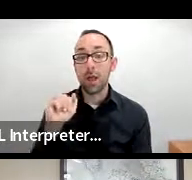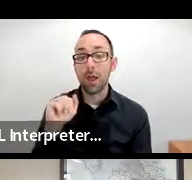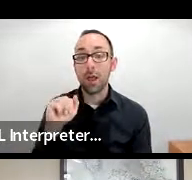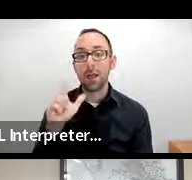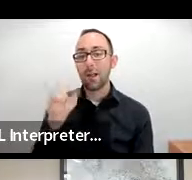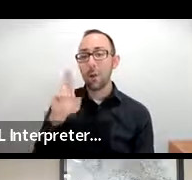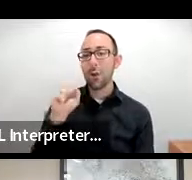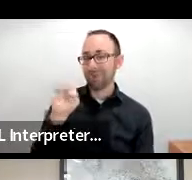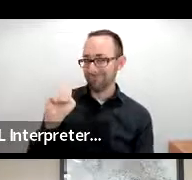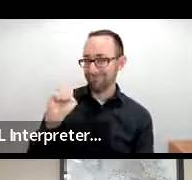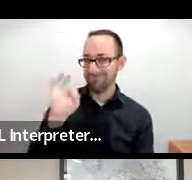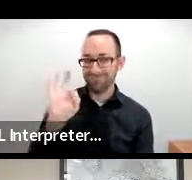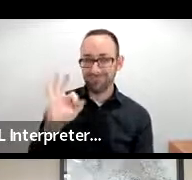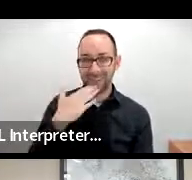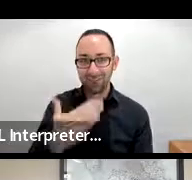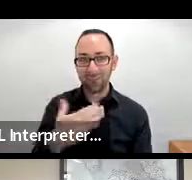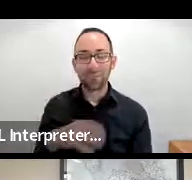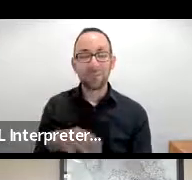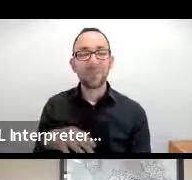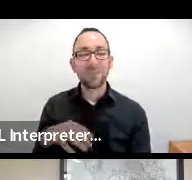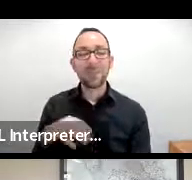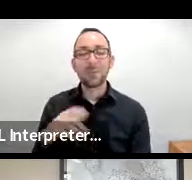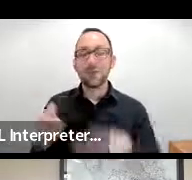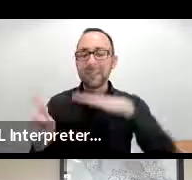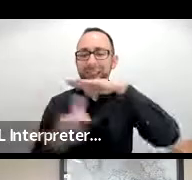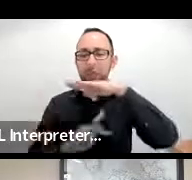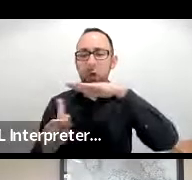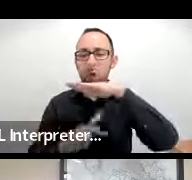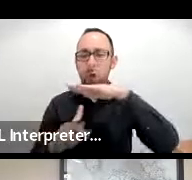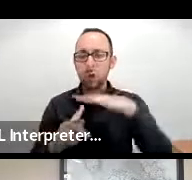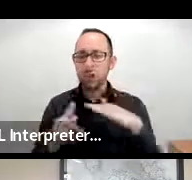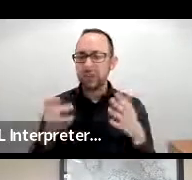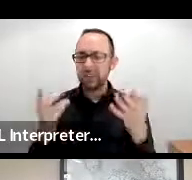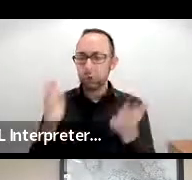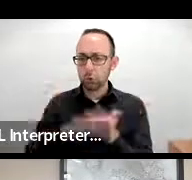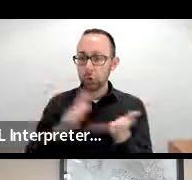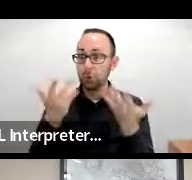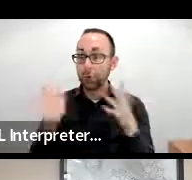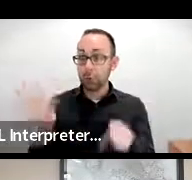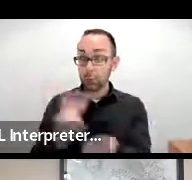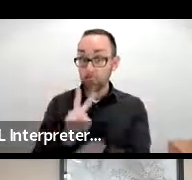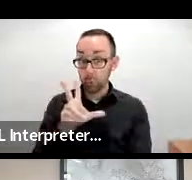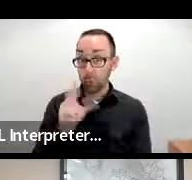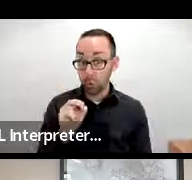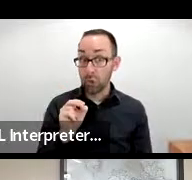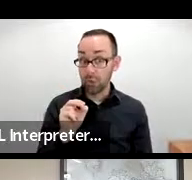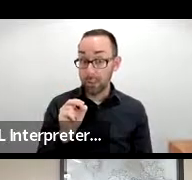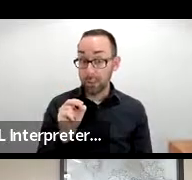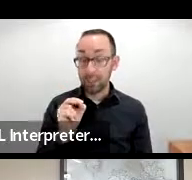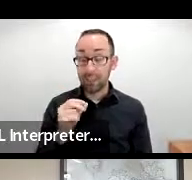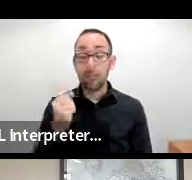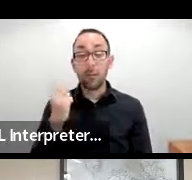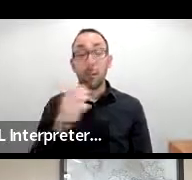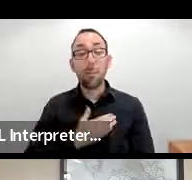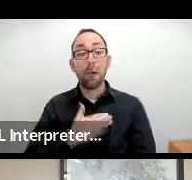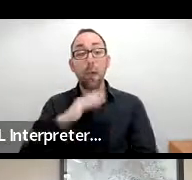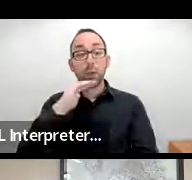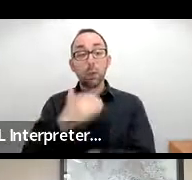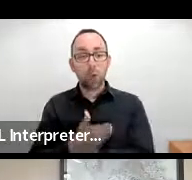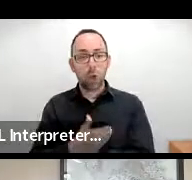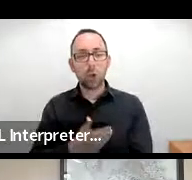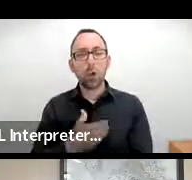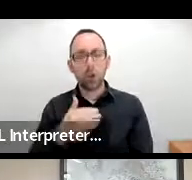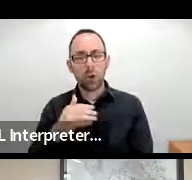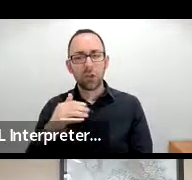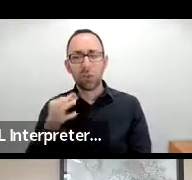yes. So kindergarten, they get off at 2:30, right? And then my daughter, she's gonna be a fourth grader,